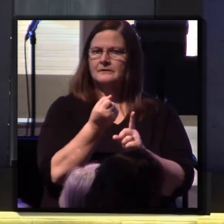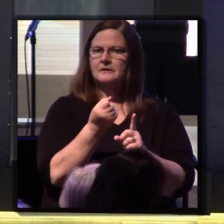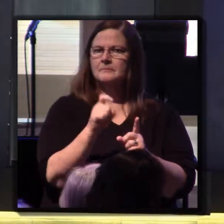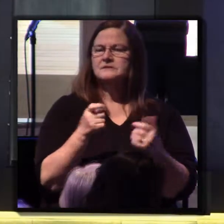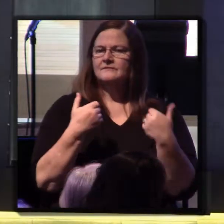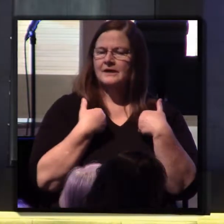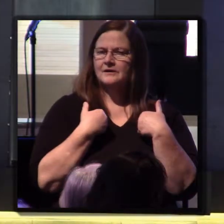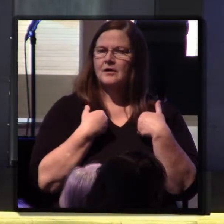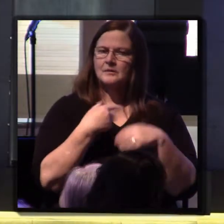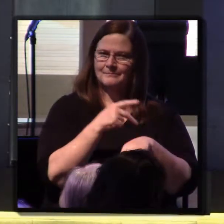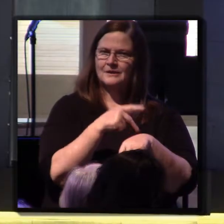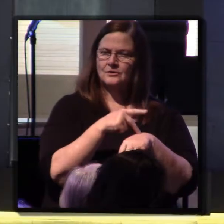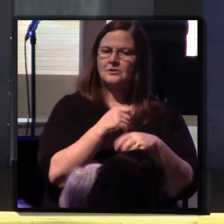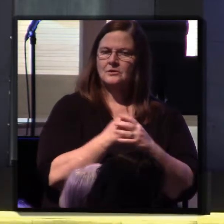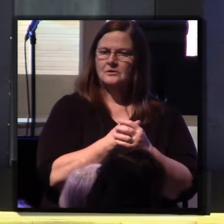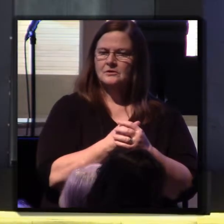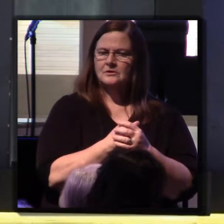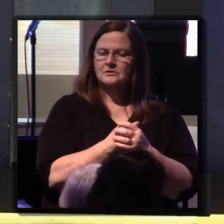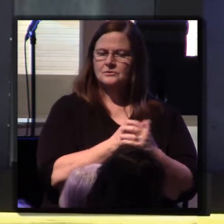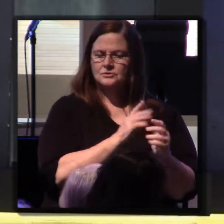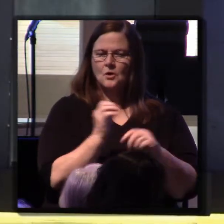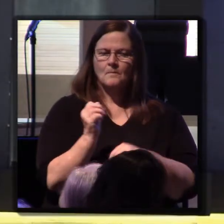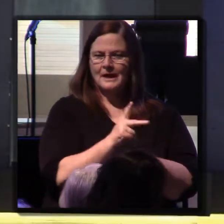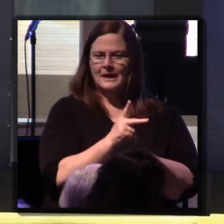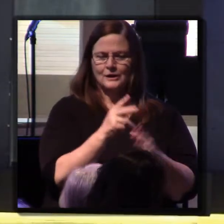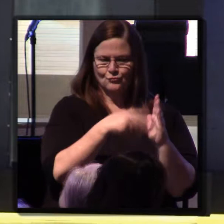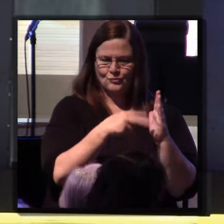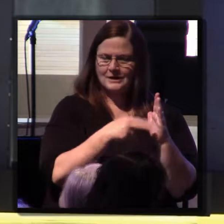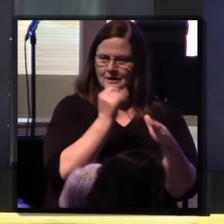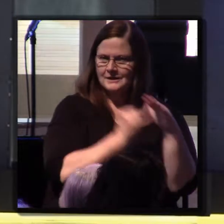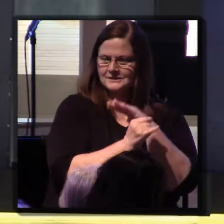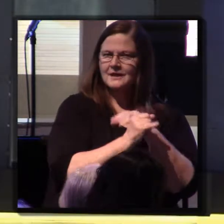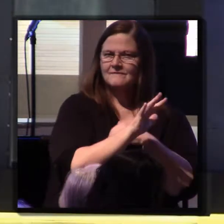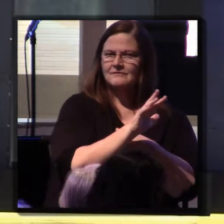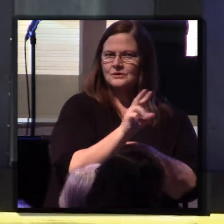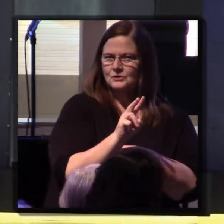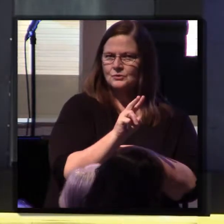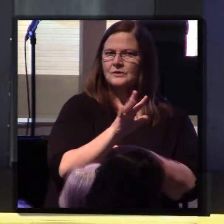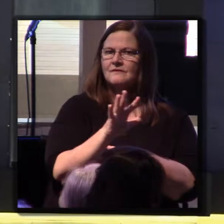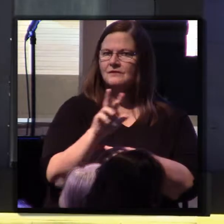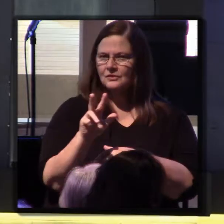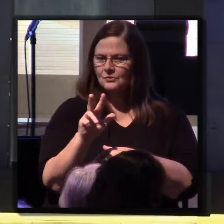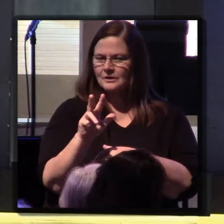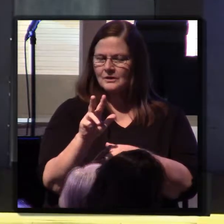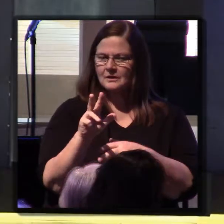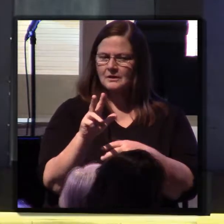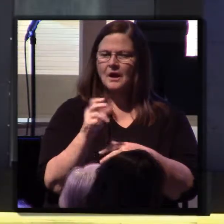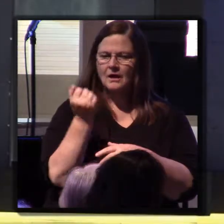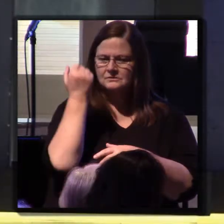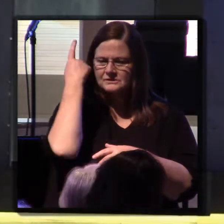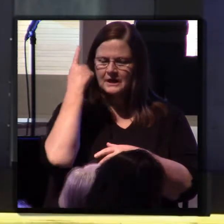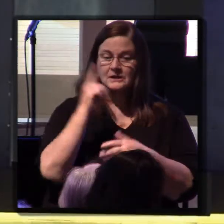And can you imagine the impact it must have had on the Apostle Peter to go back and read